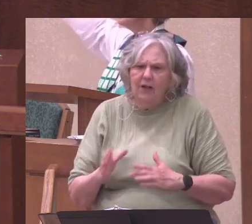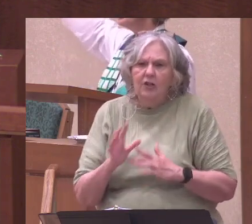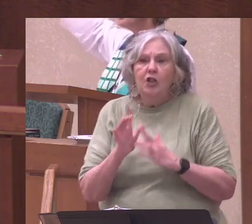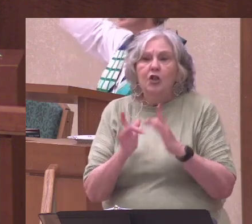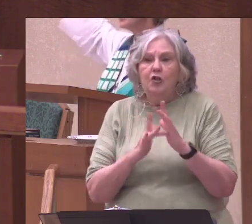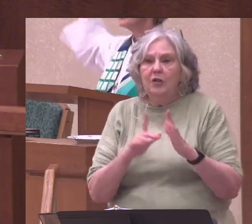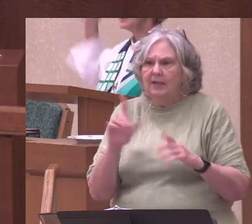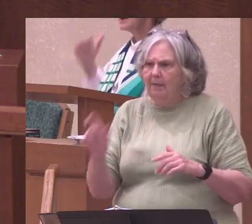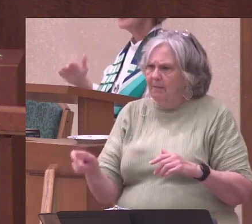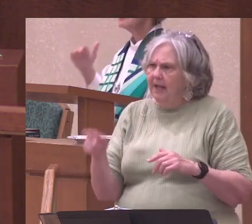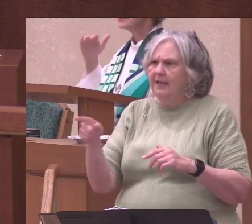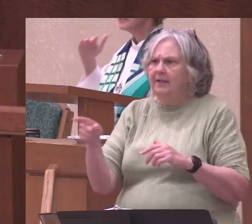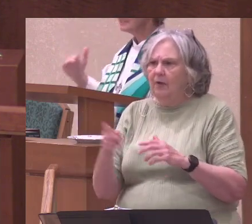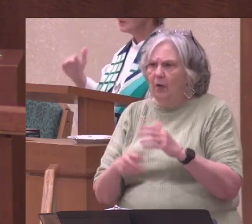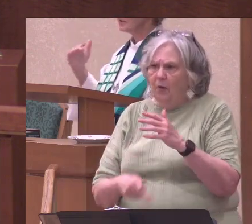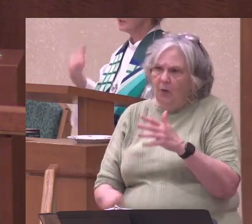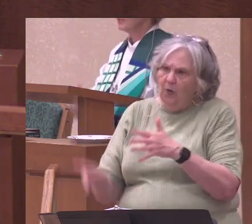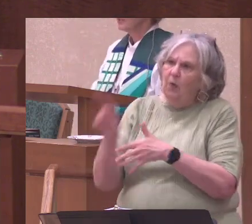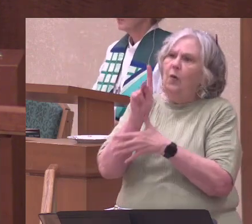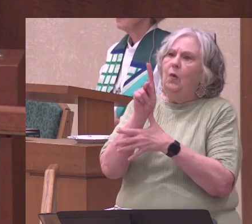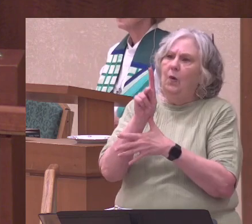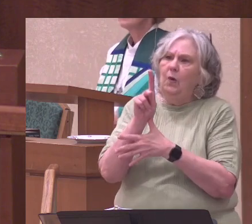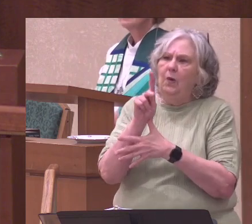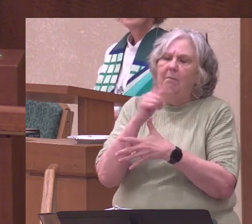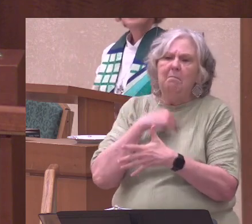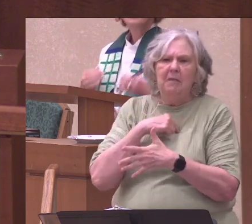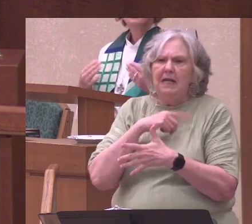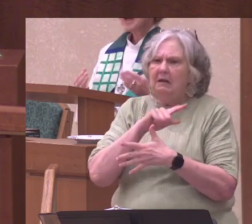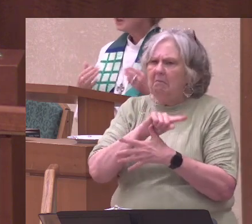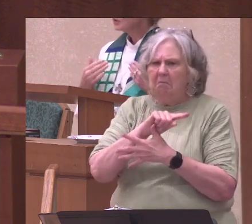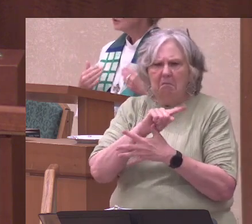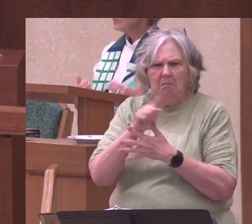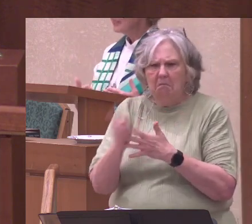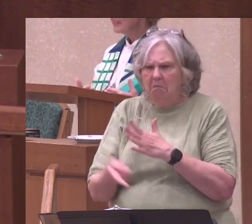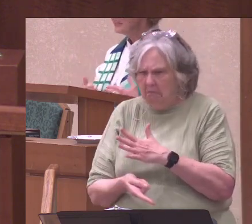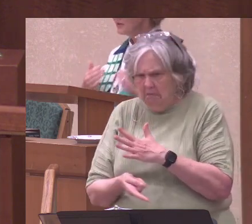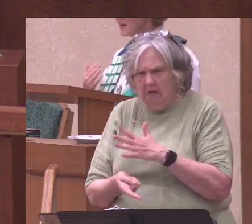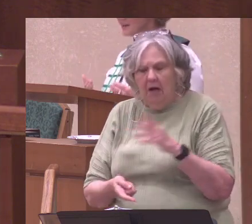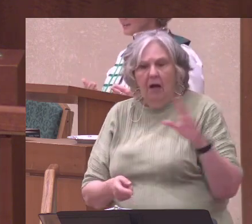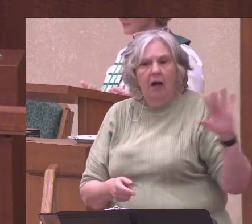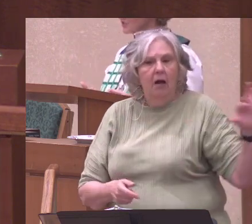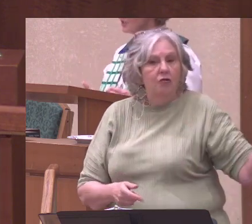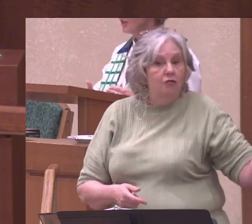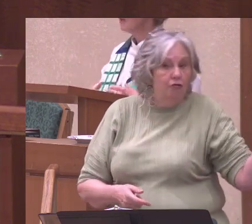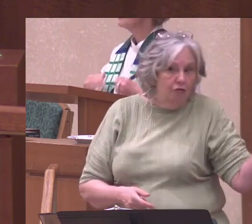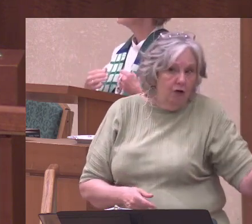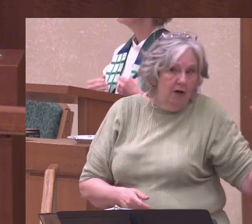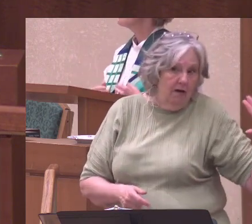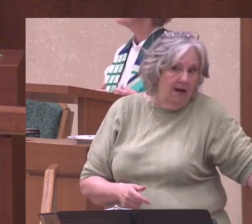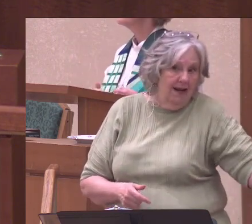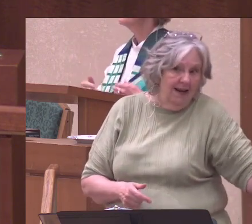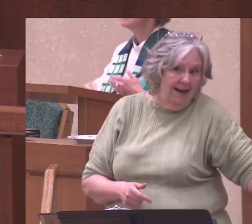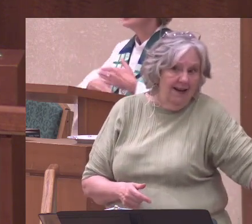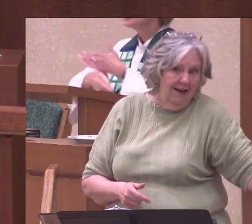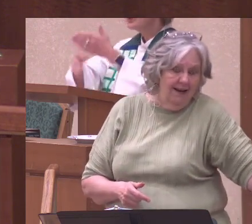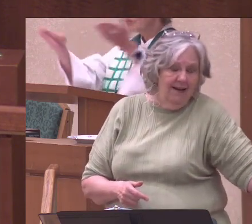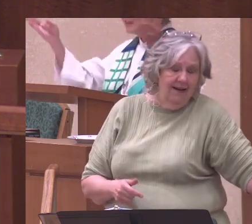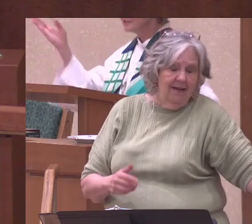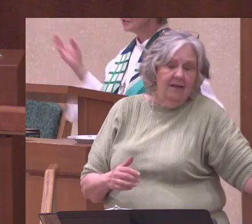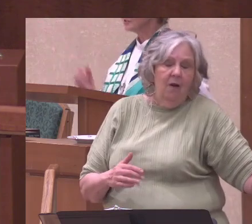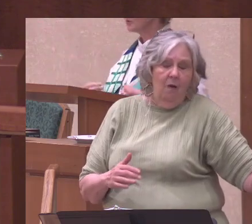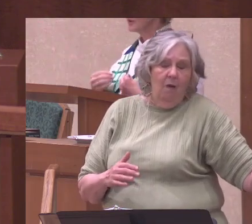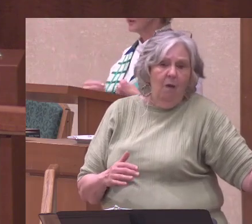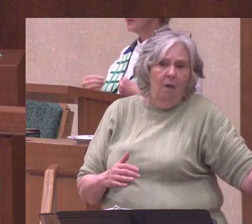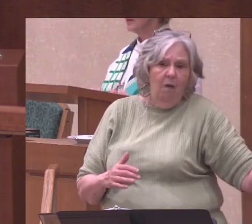must increase and I must decrease. John's humility and recognition of his part in God's